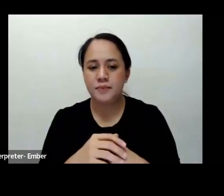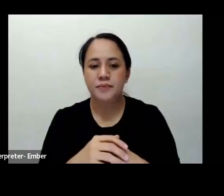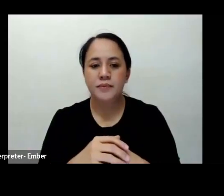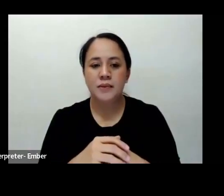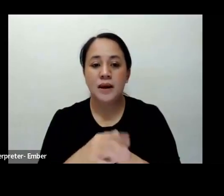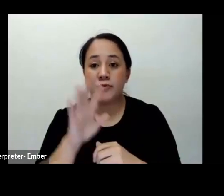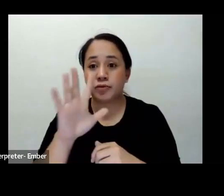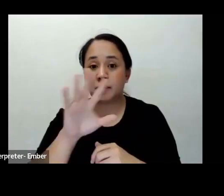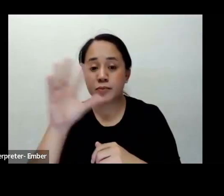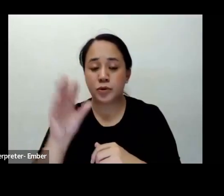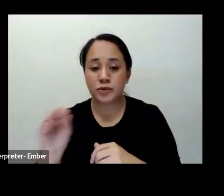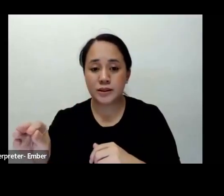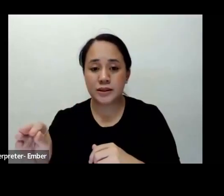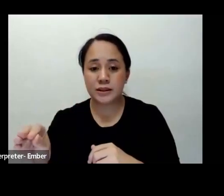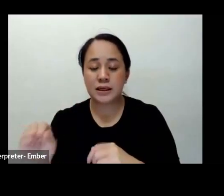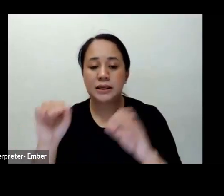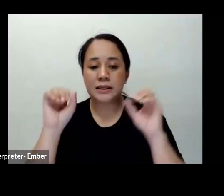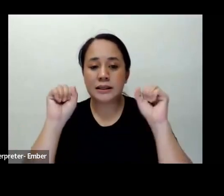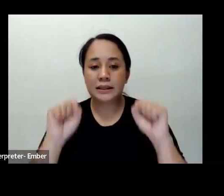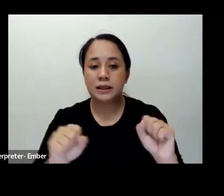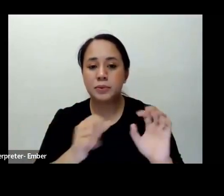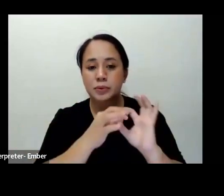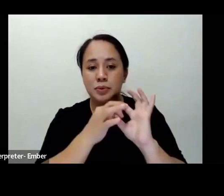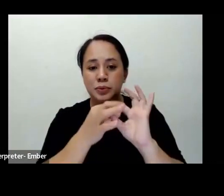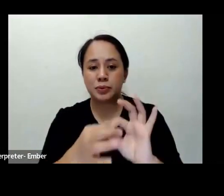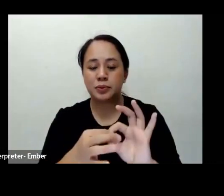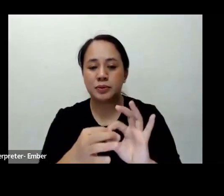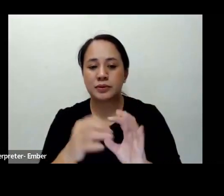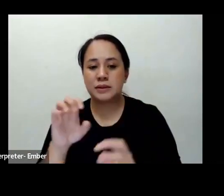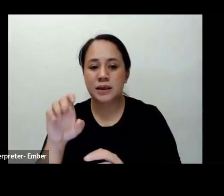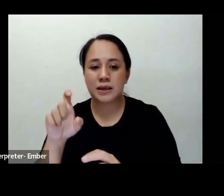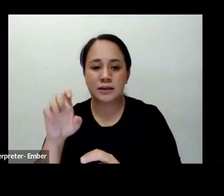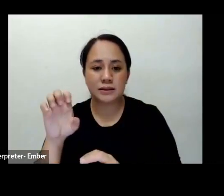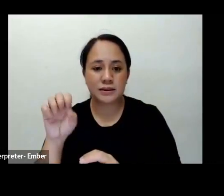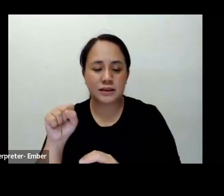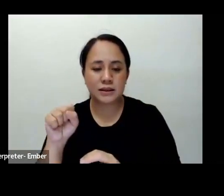5% can be labeled as excess